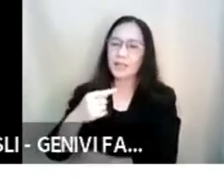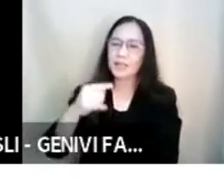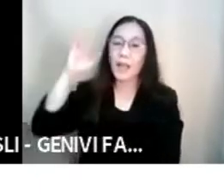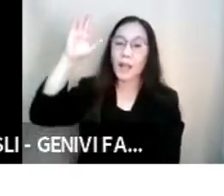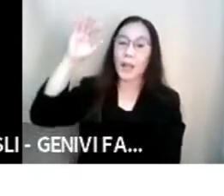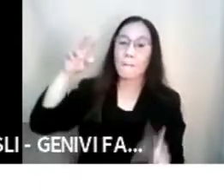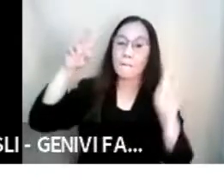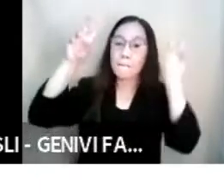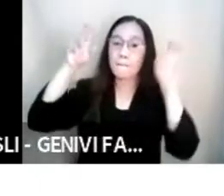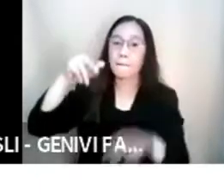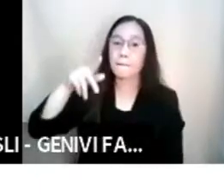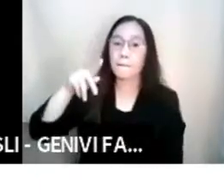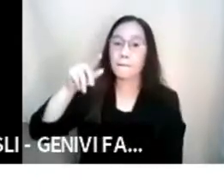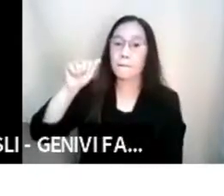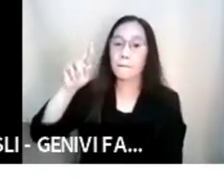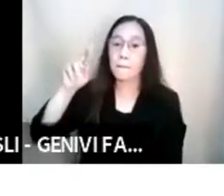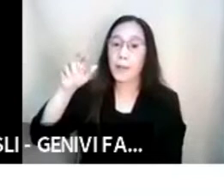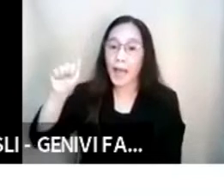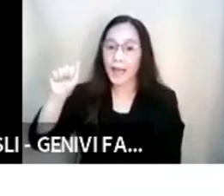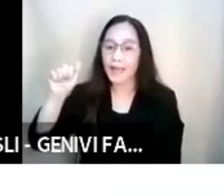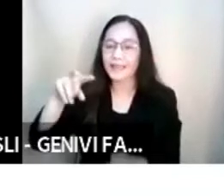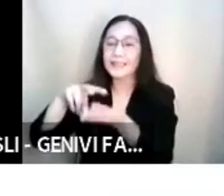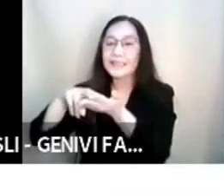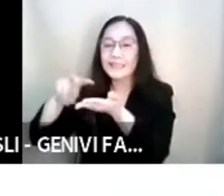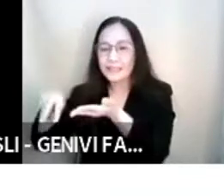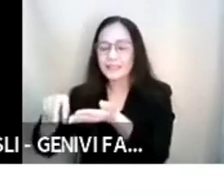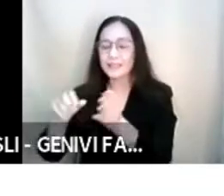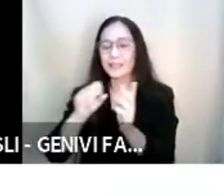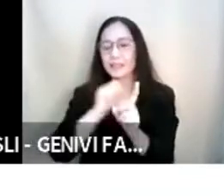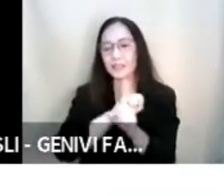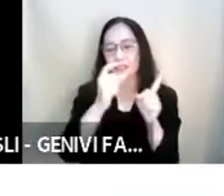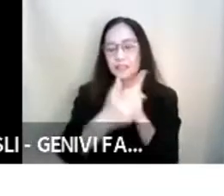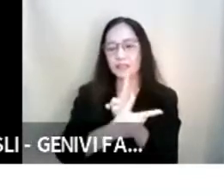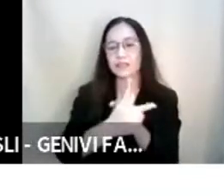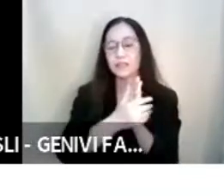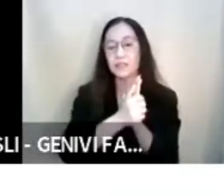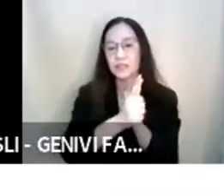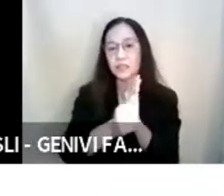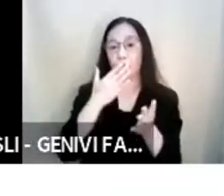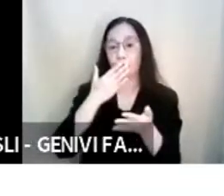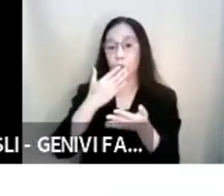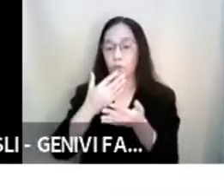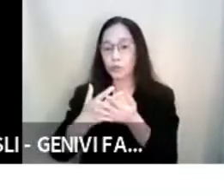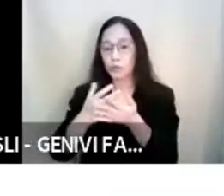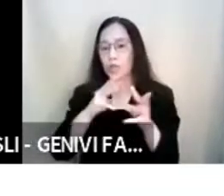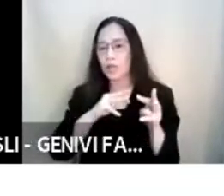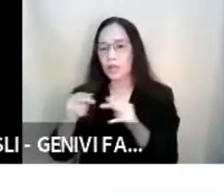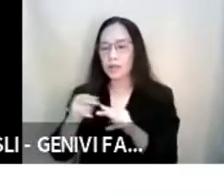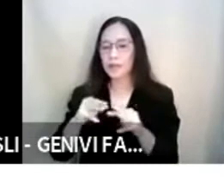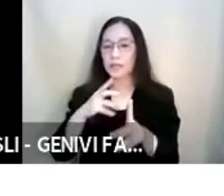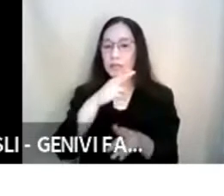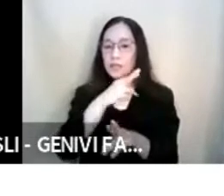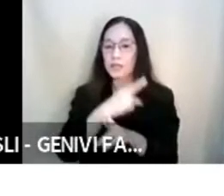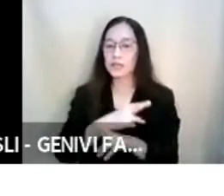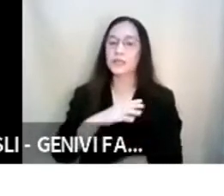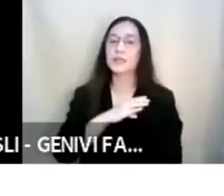para makababa ako. No? So, social skills, yung good manners and proper conduct in different social situations.